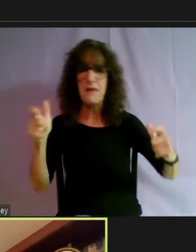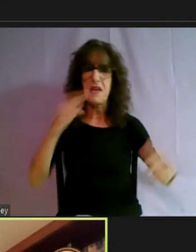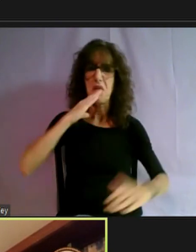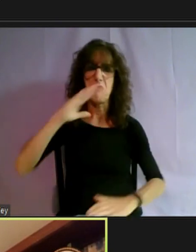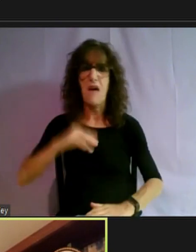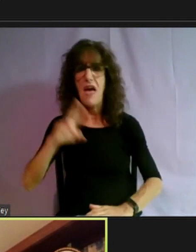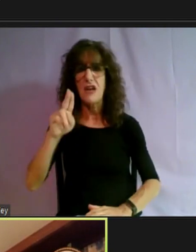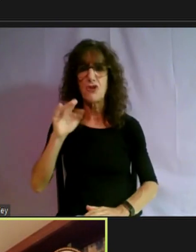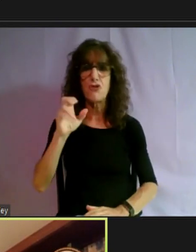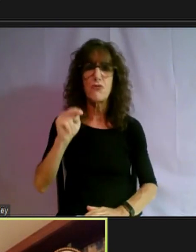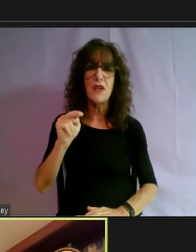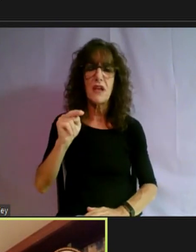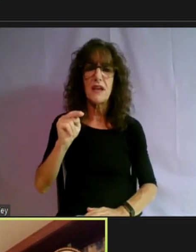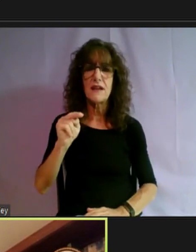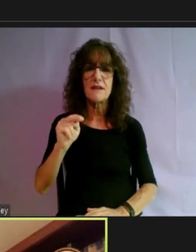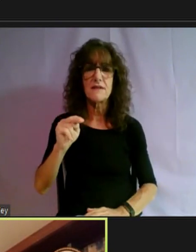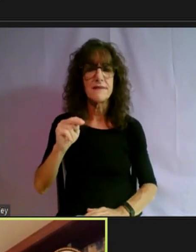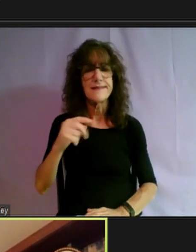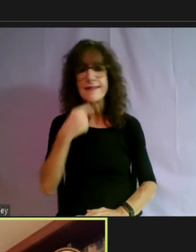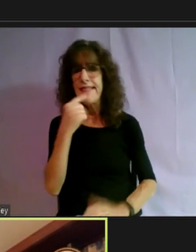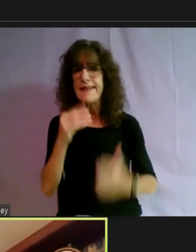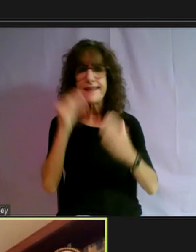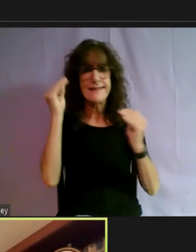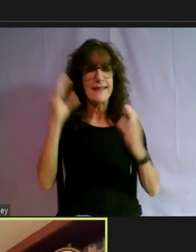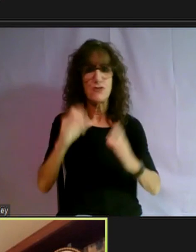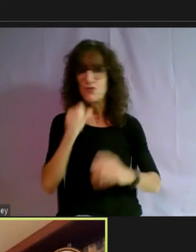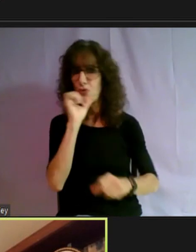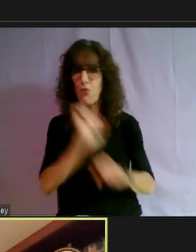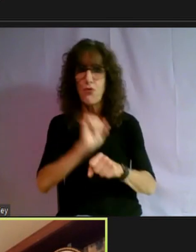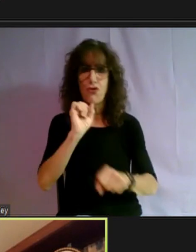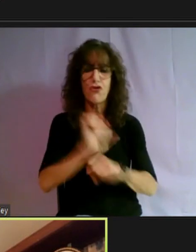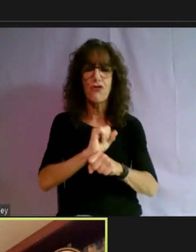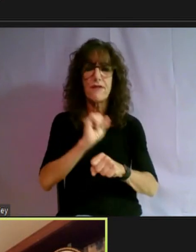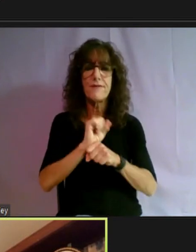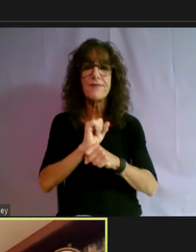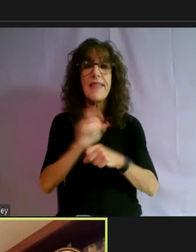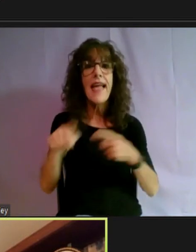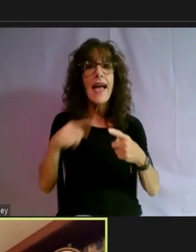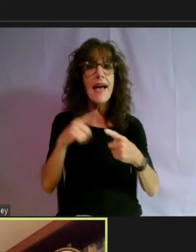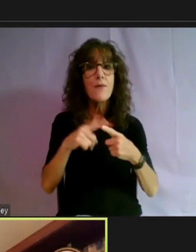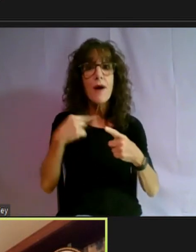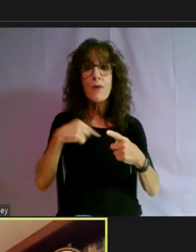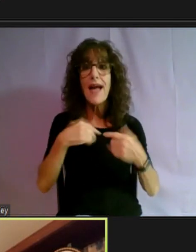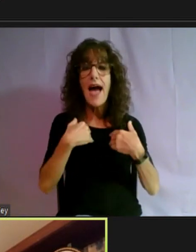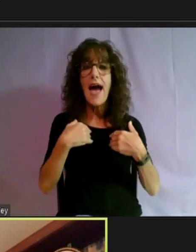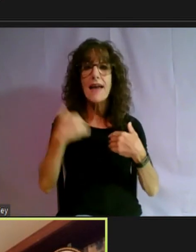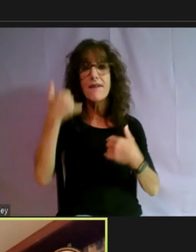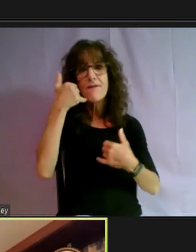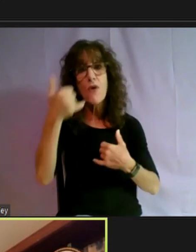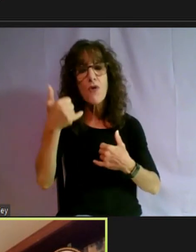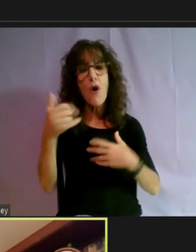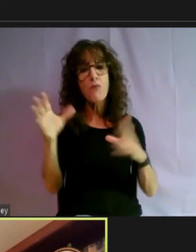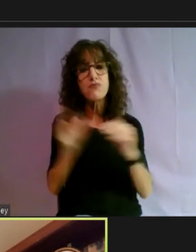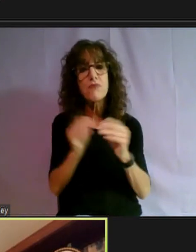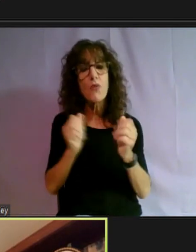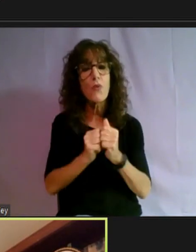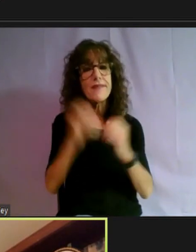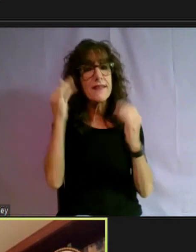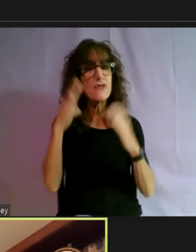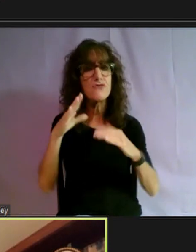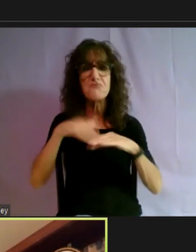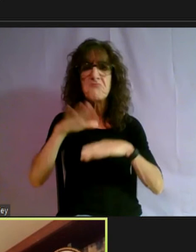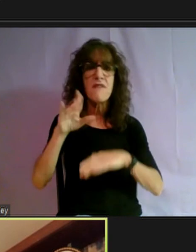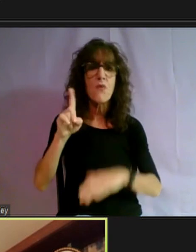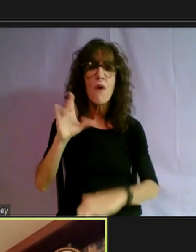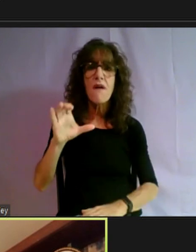that's telling teachers not to work. And when we had our call with the teachers, there were 100 or more